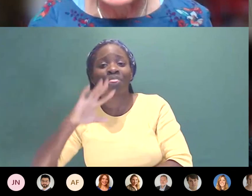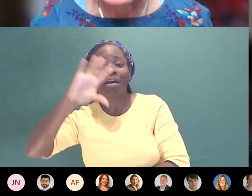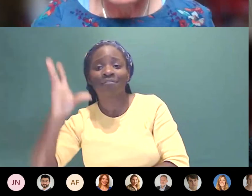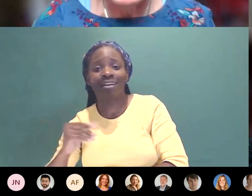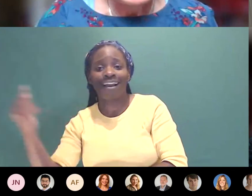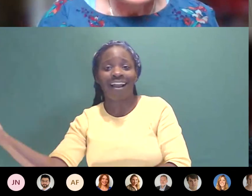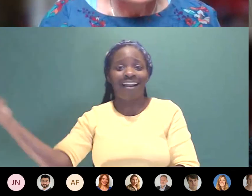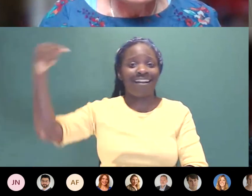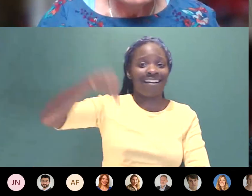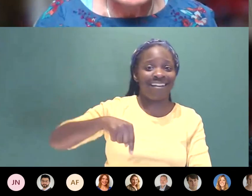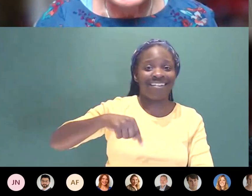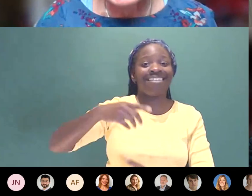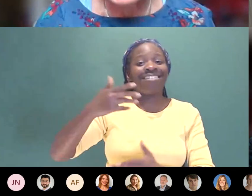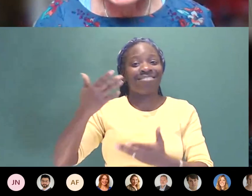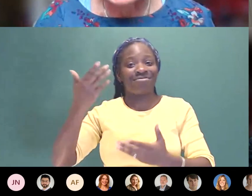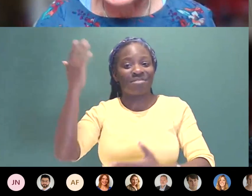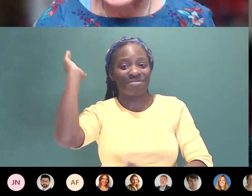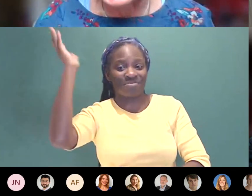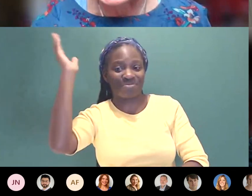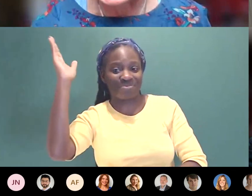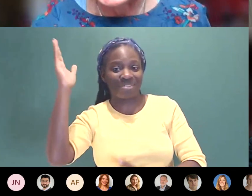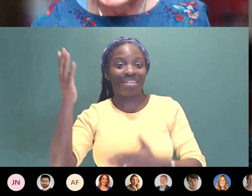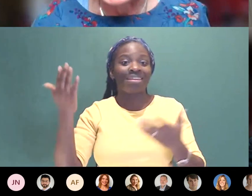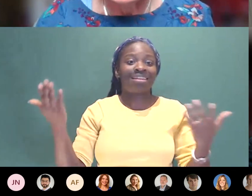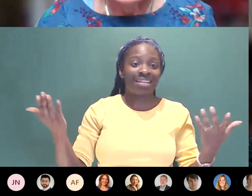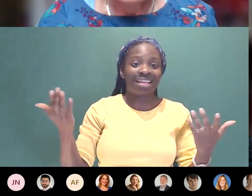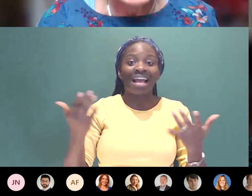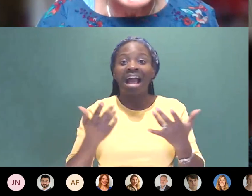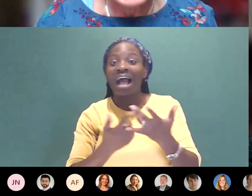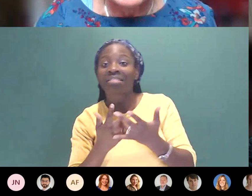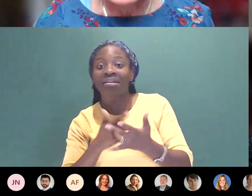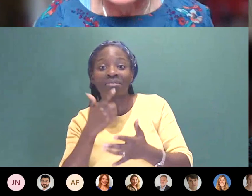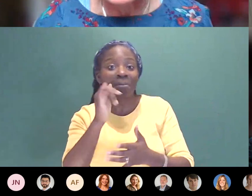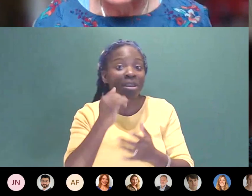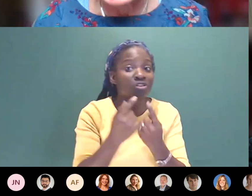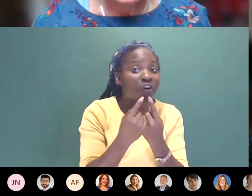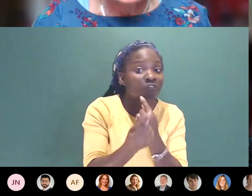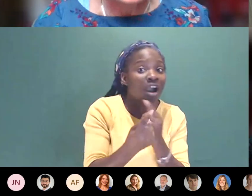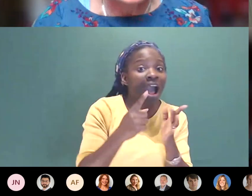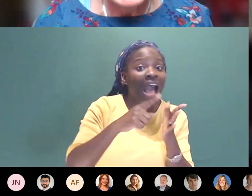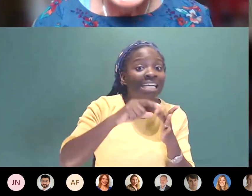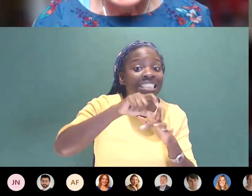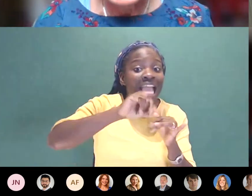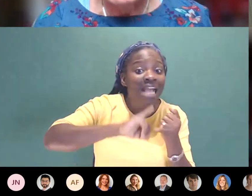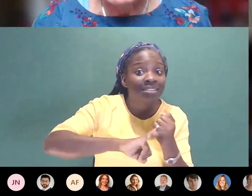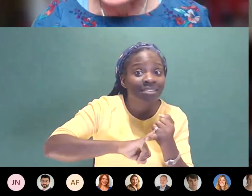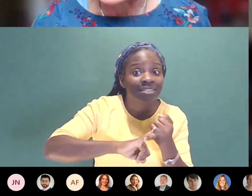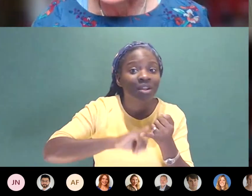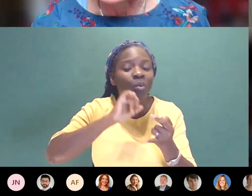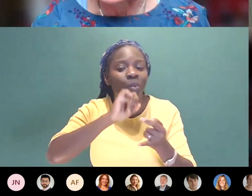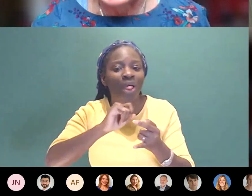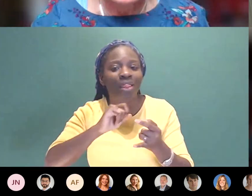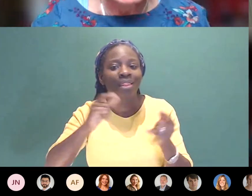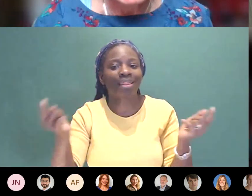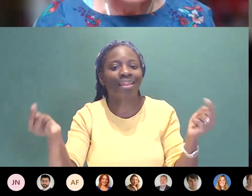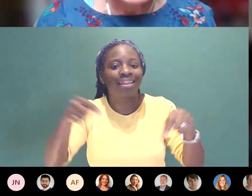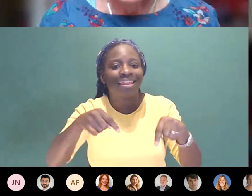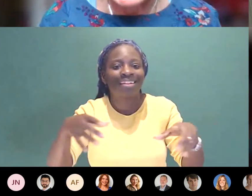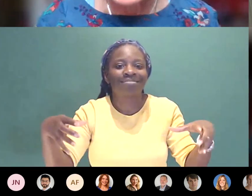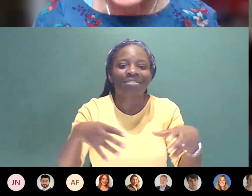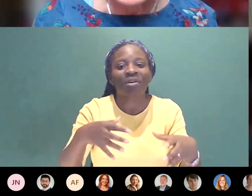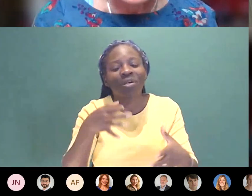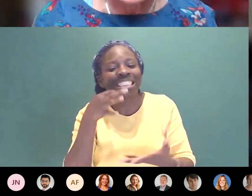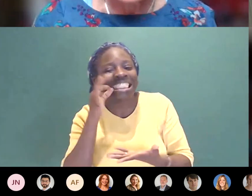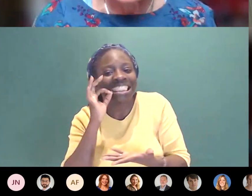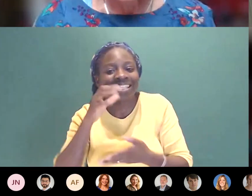us here. Those of us who are physically anywhere near IDS are going to meet for an in-person cup of tea and a piece of